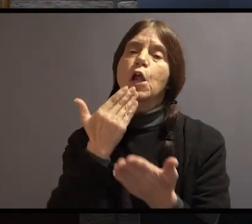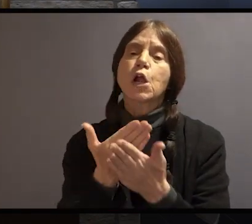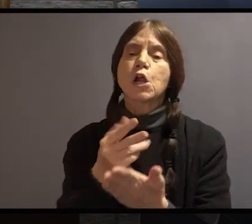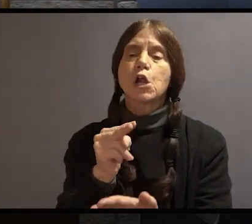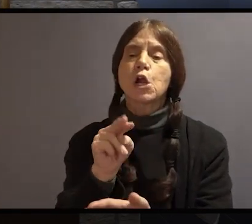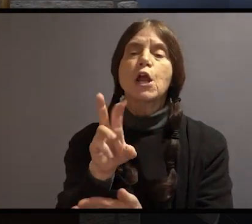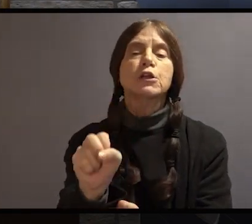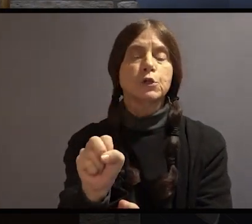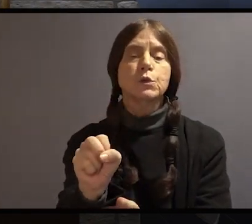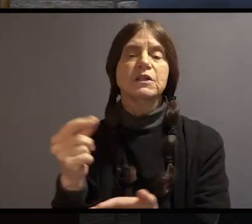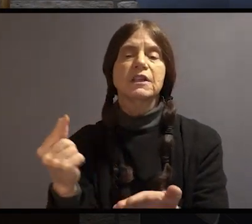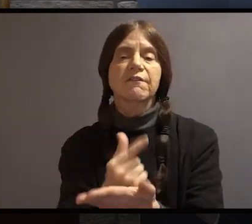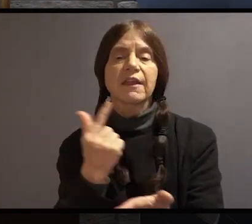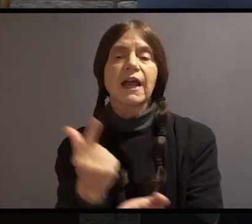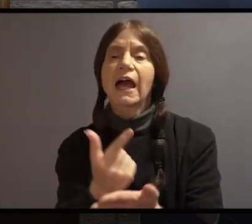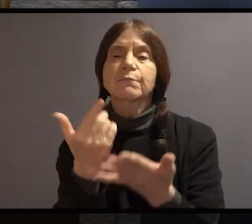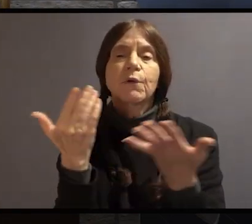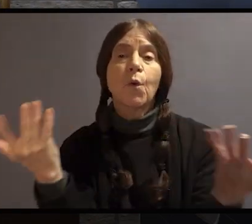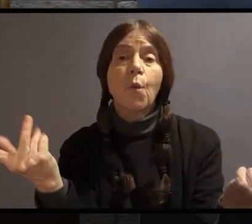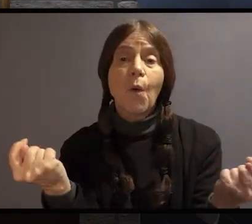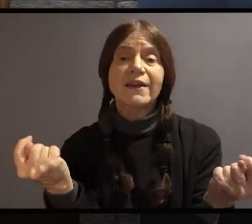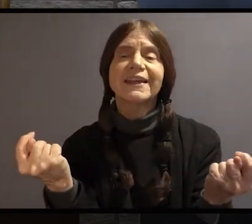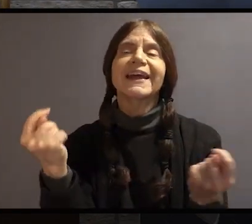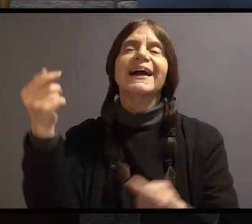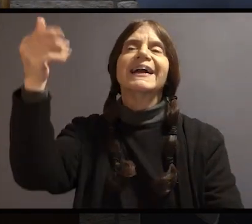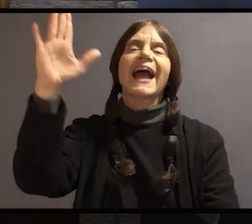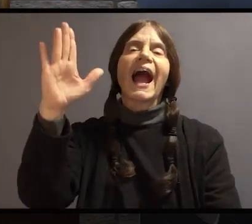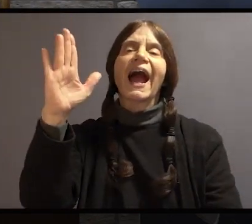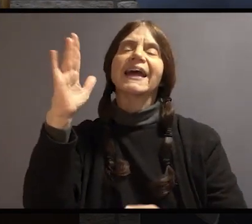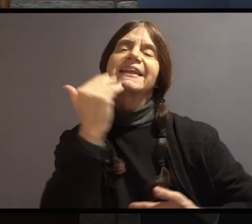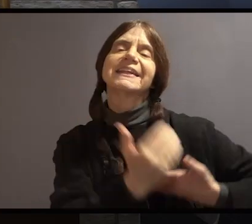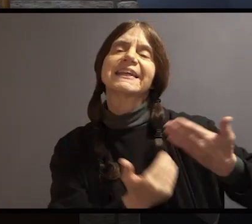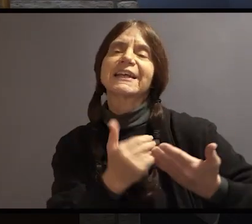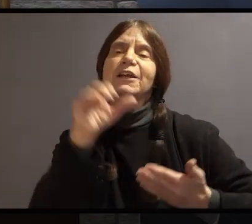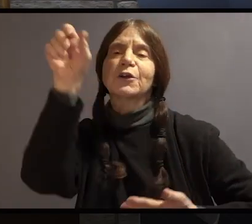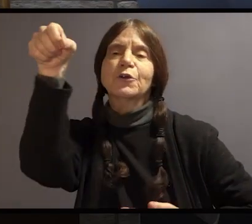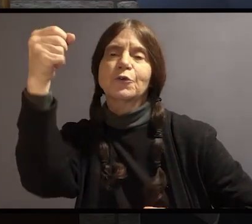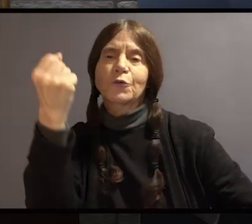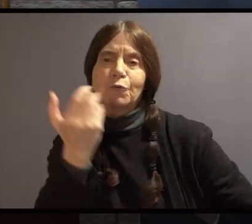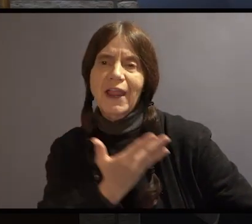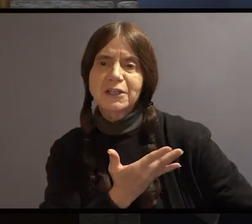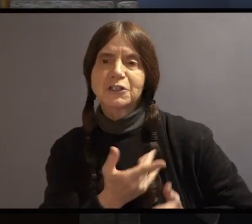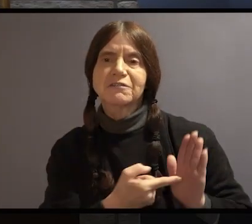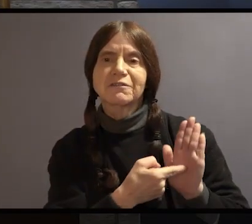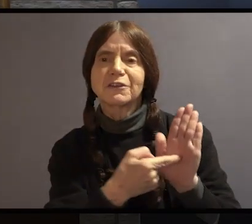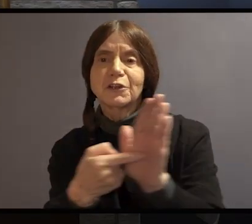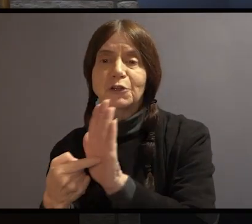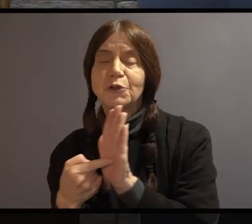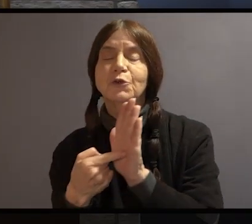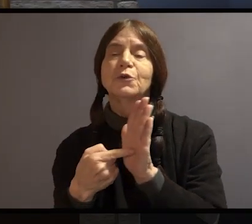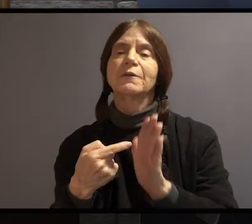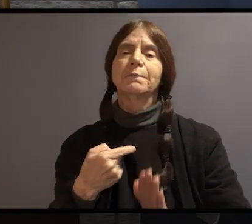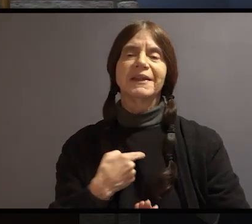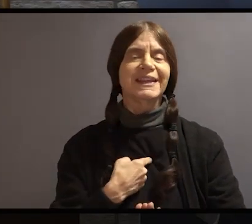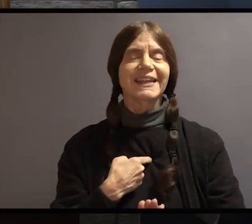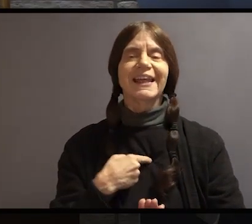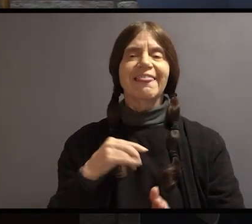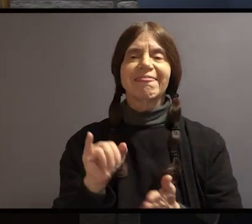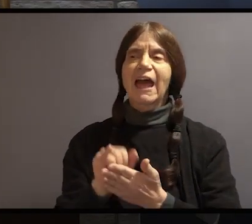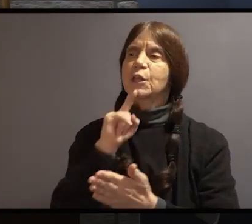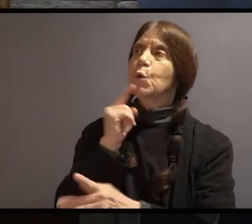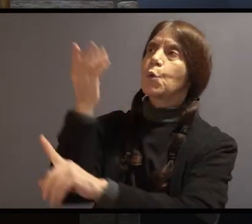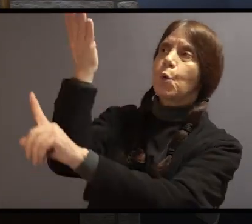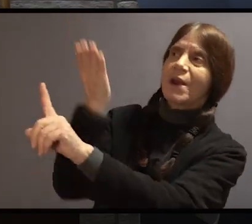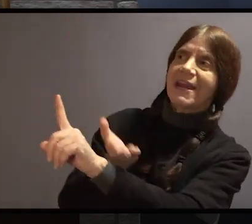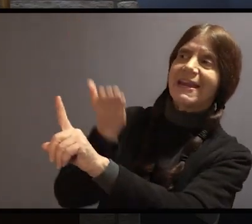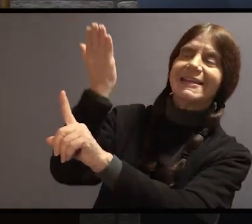news of the gospel is God is gracious toward you, toward me. It's simply who He is. He is the